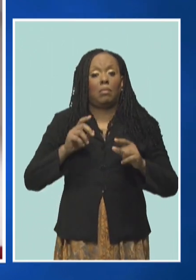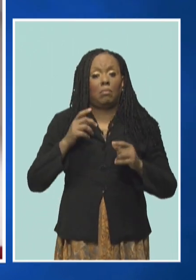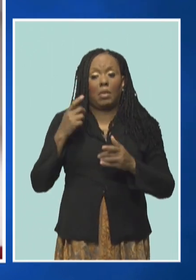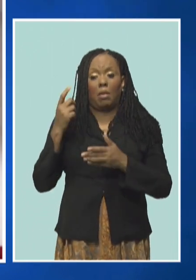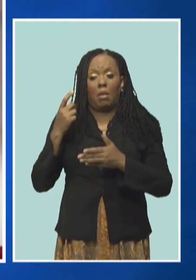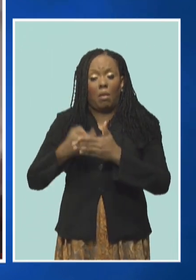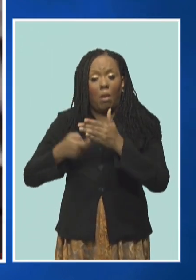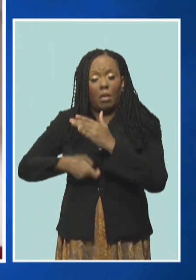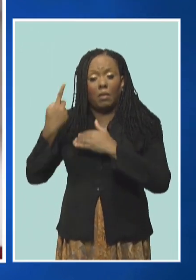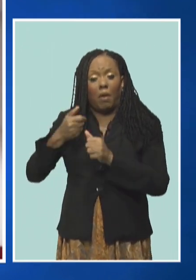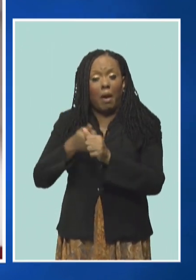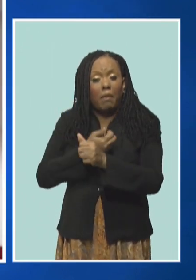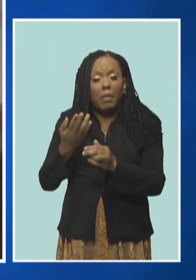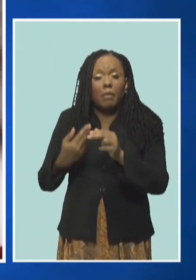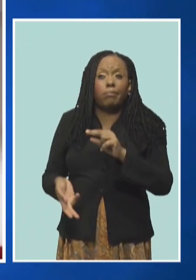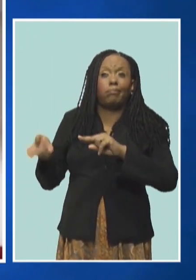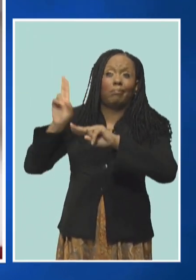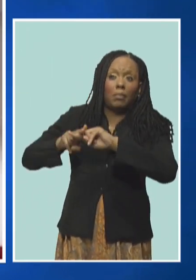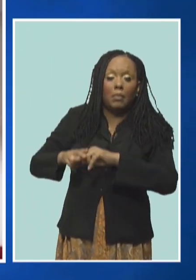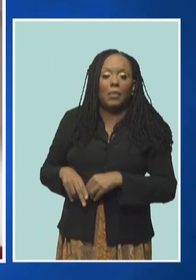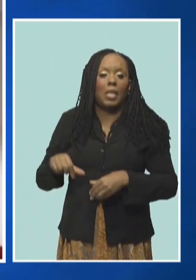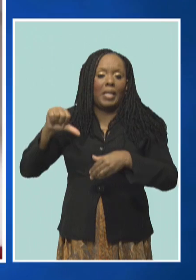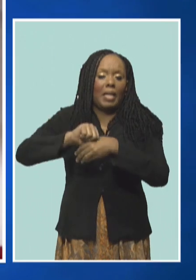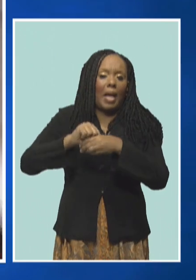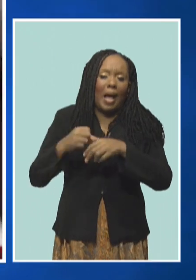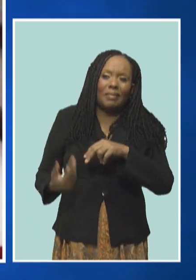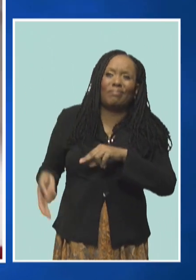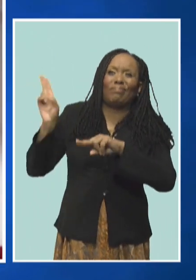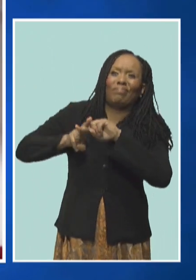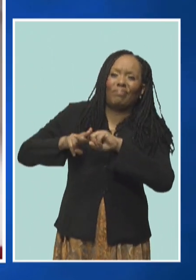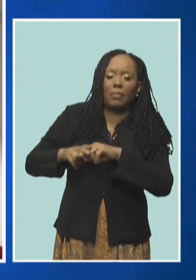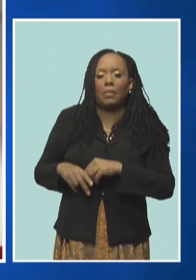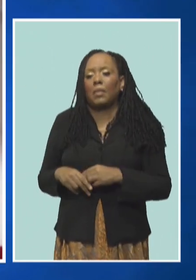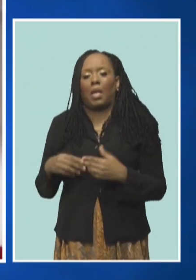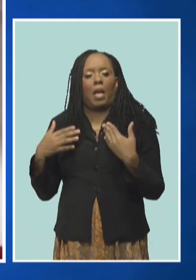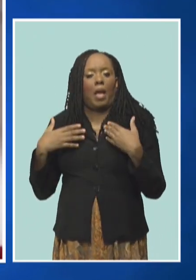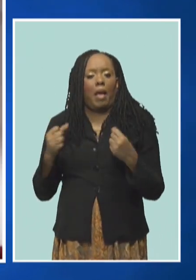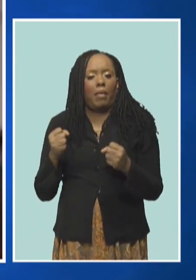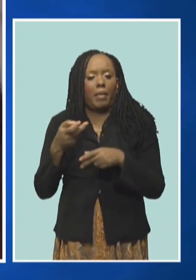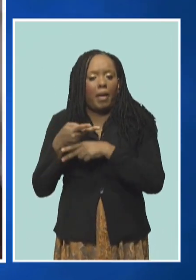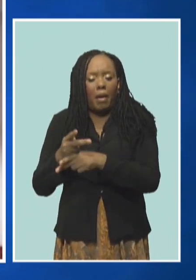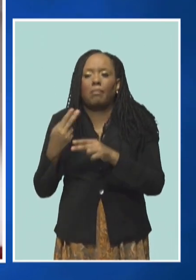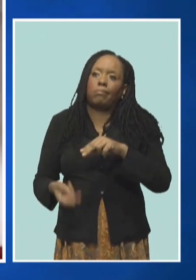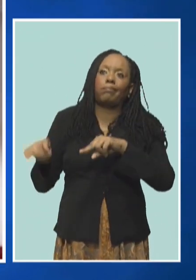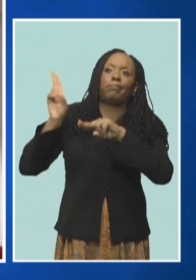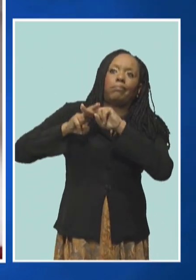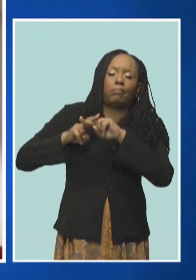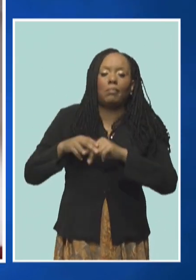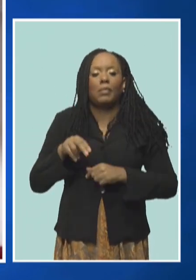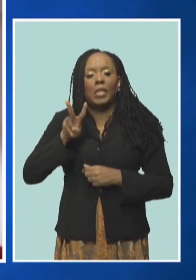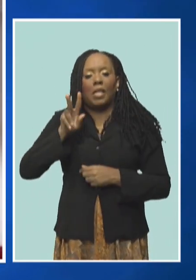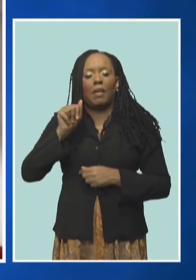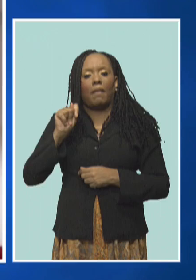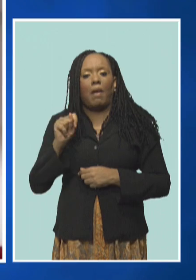significantly. You know, their fuel prices have gone up. They're paying the healthcare levy. They're paying VAT on their